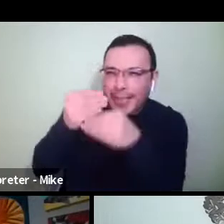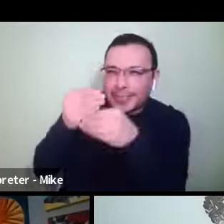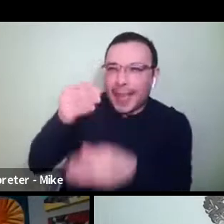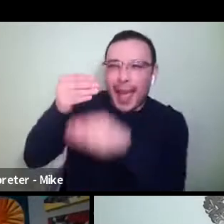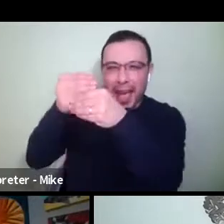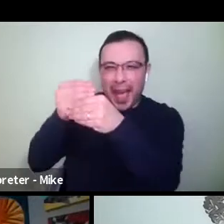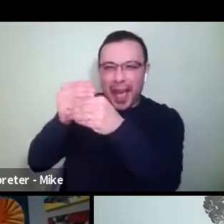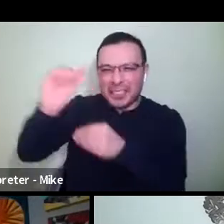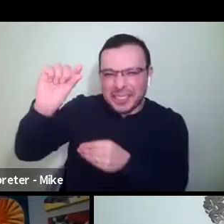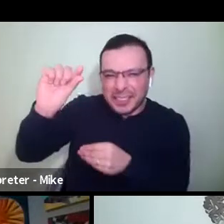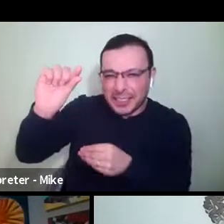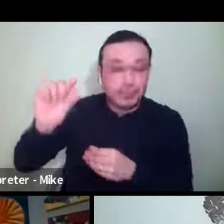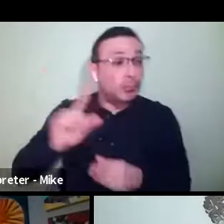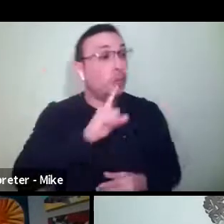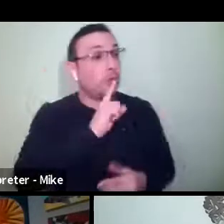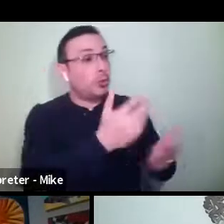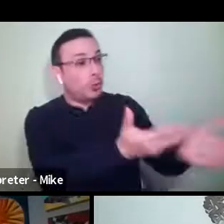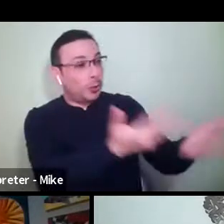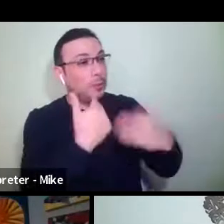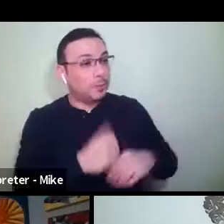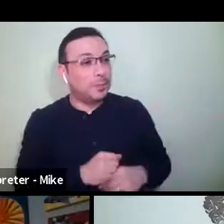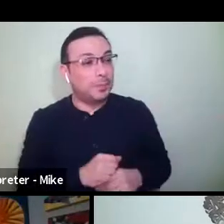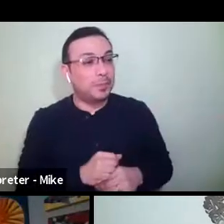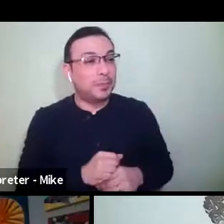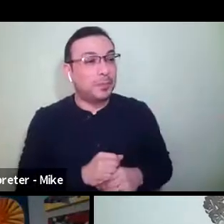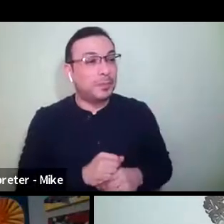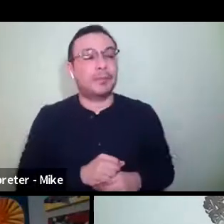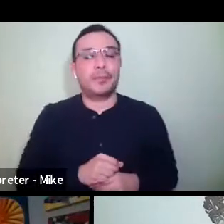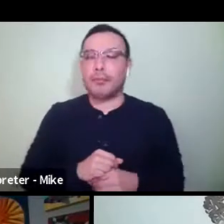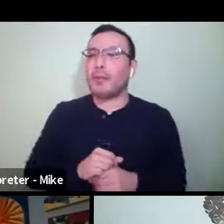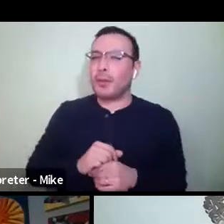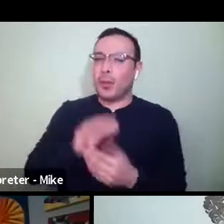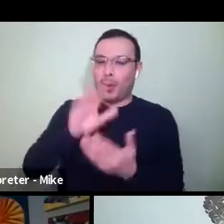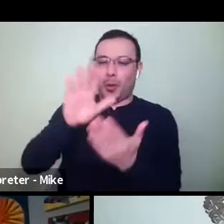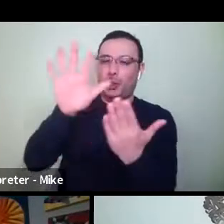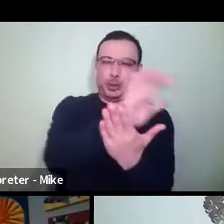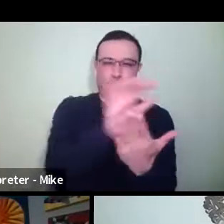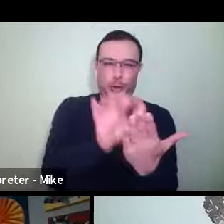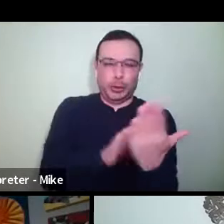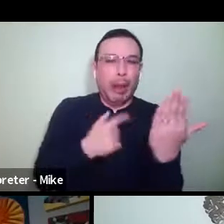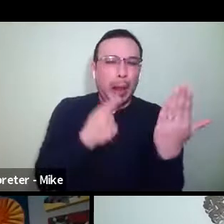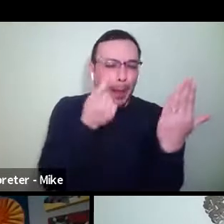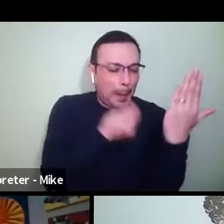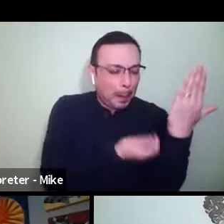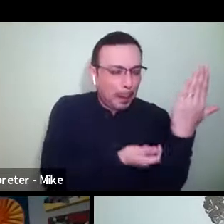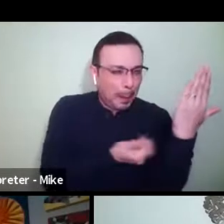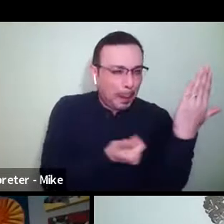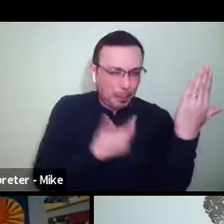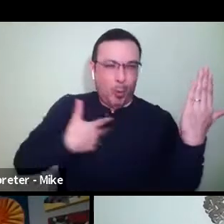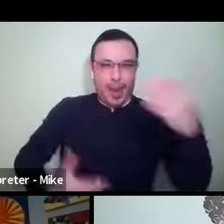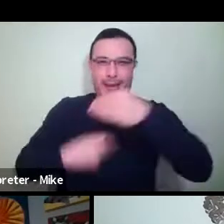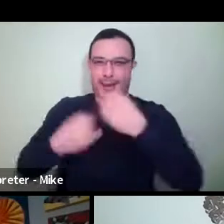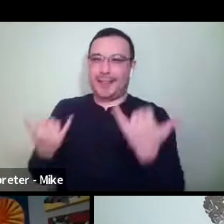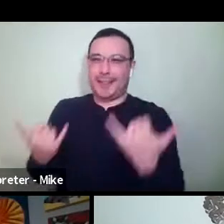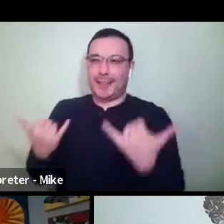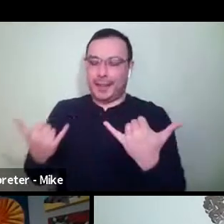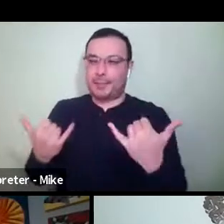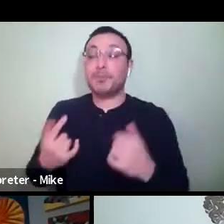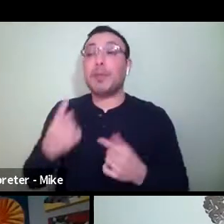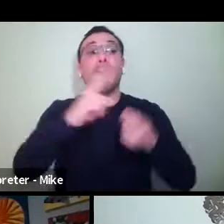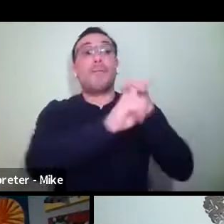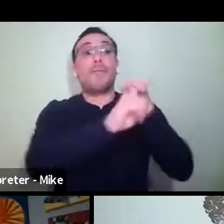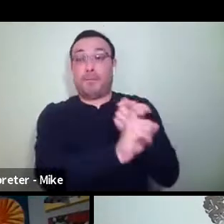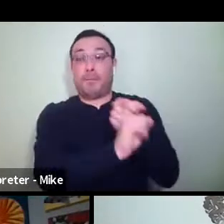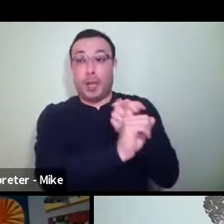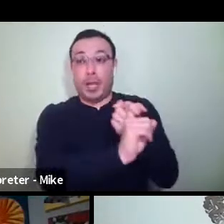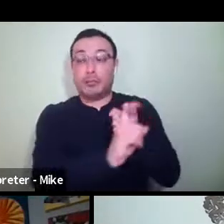little bit that I had cut out of the original paper, but one of my friends and a disability activist